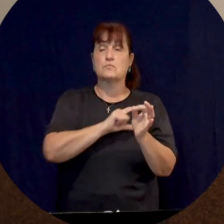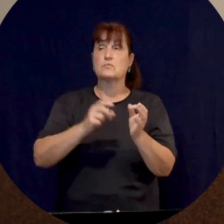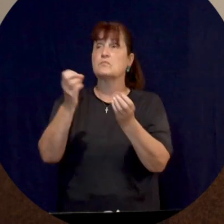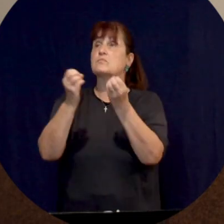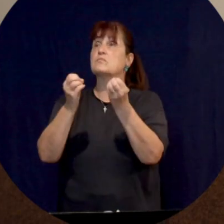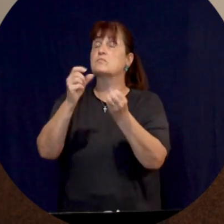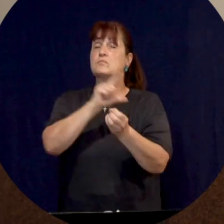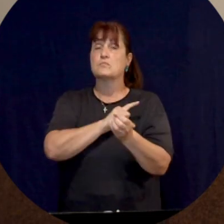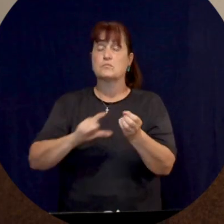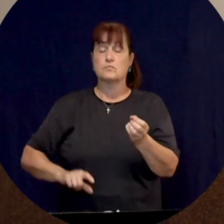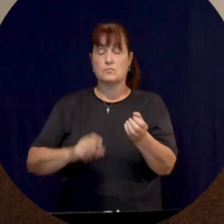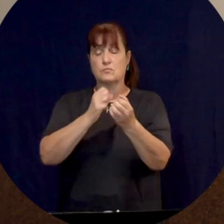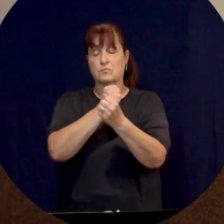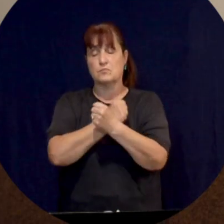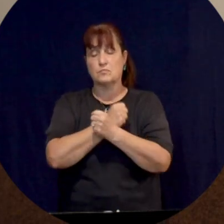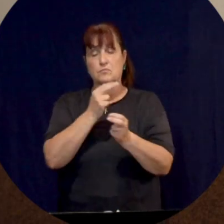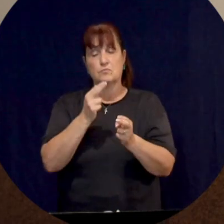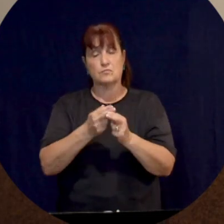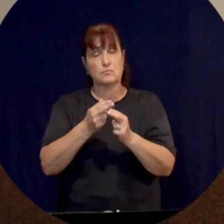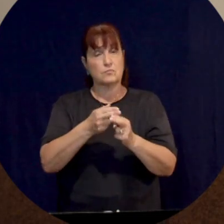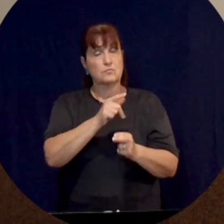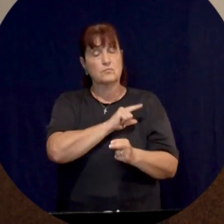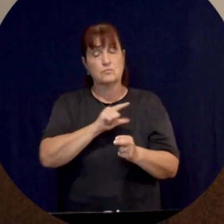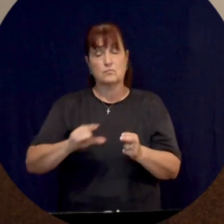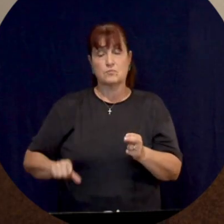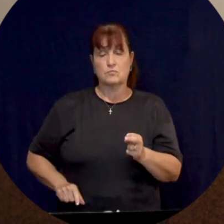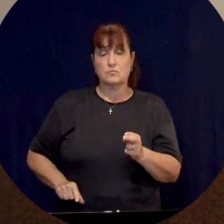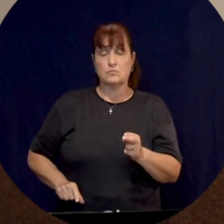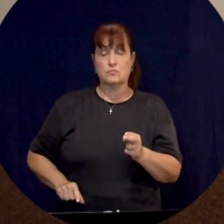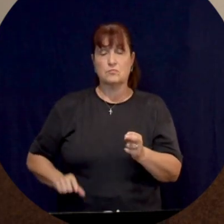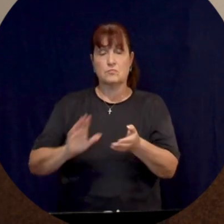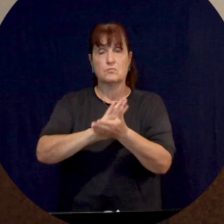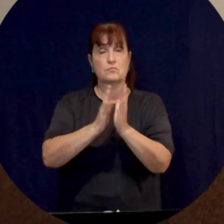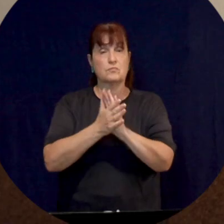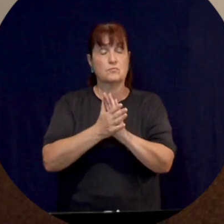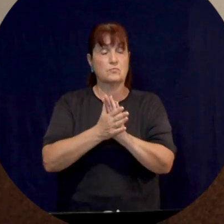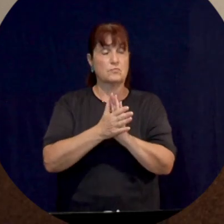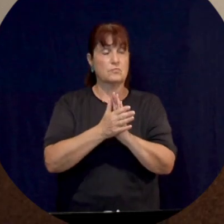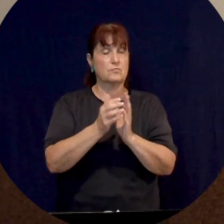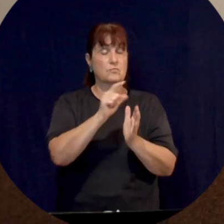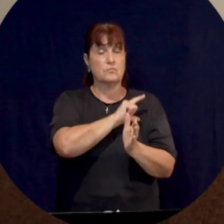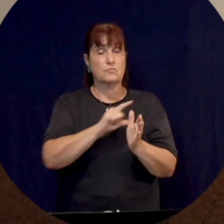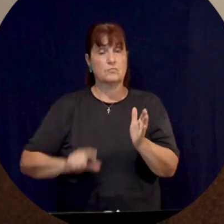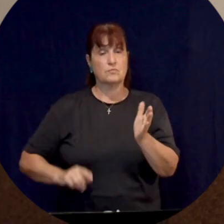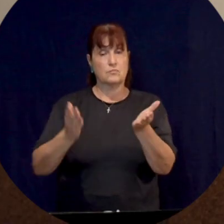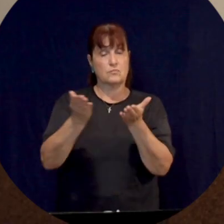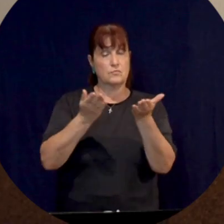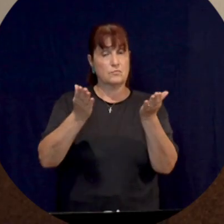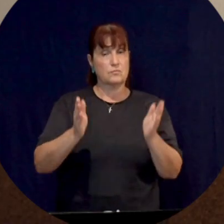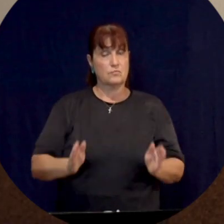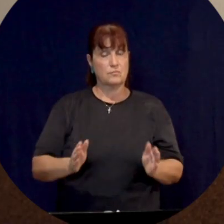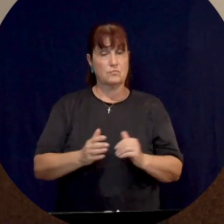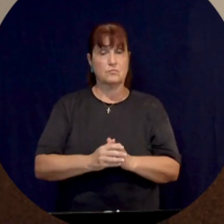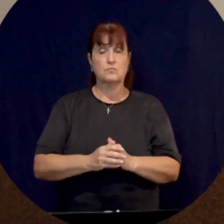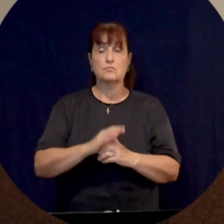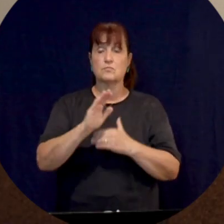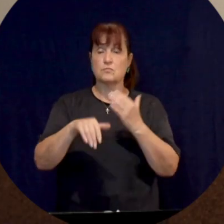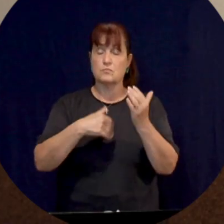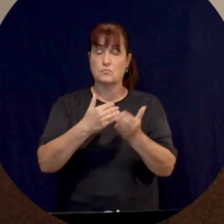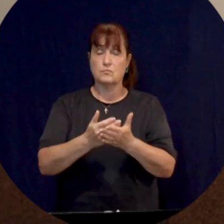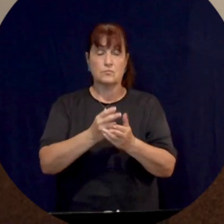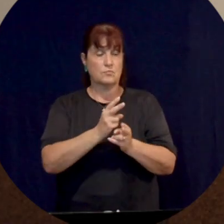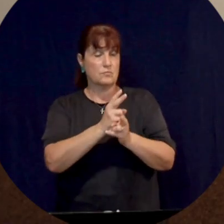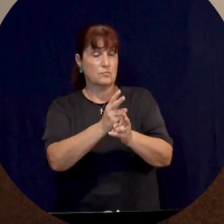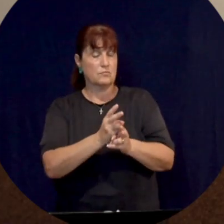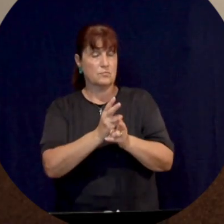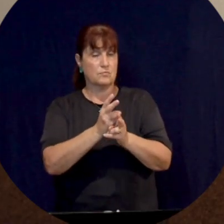him, loving the name of the Lord, and becoming his servants. All who keep